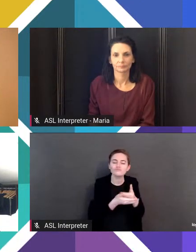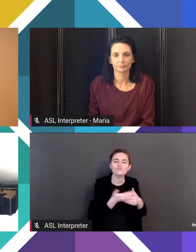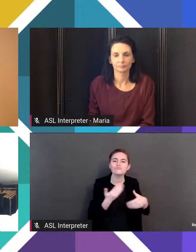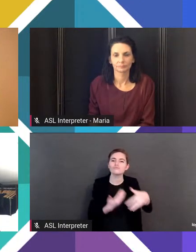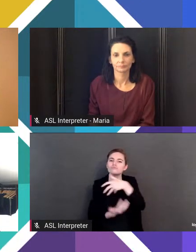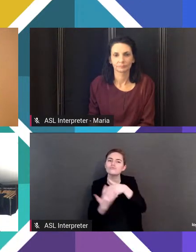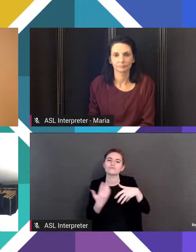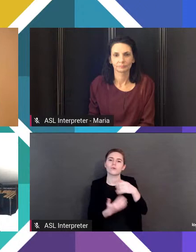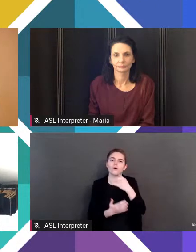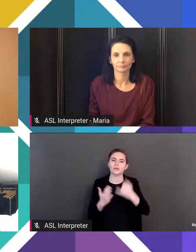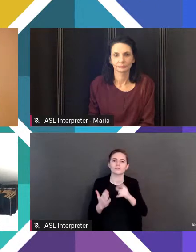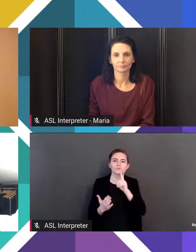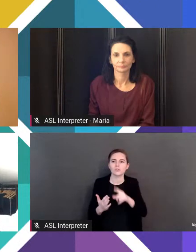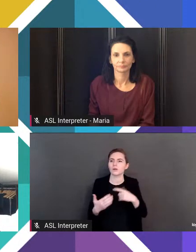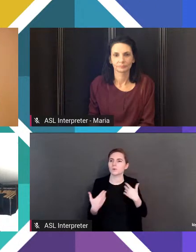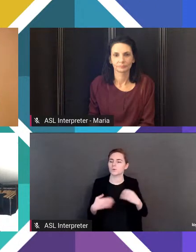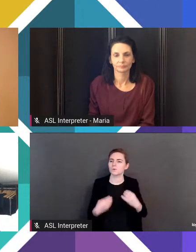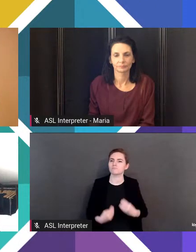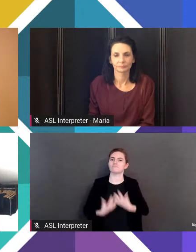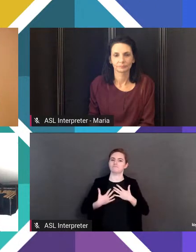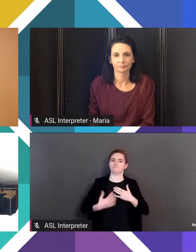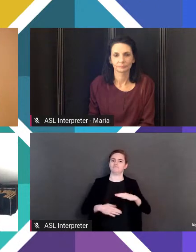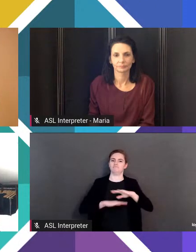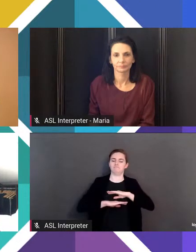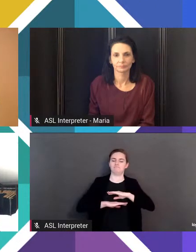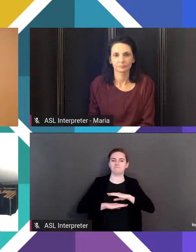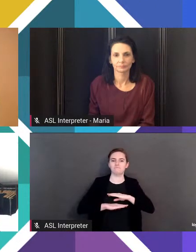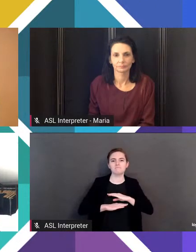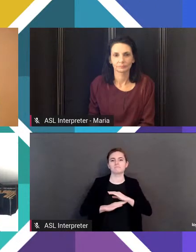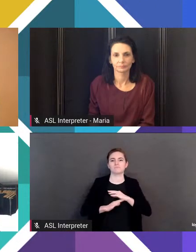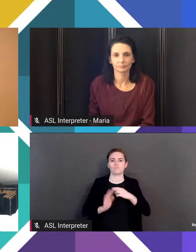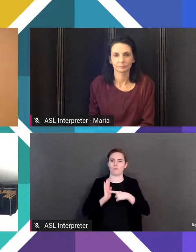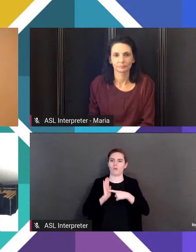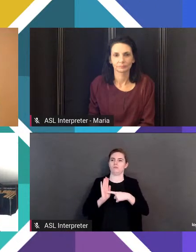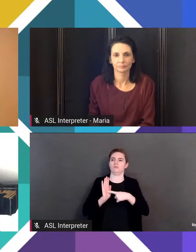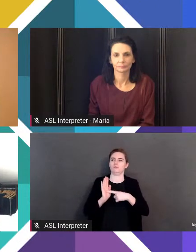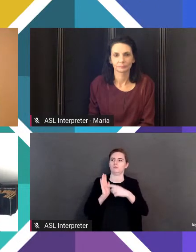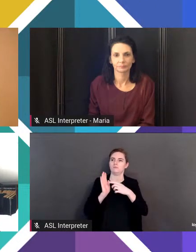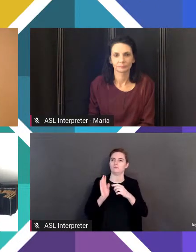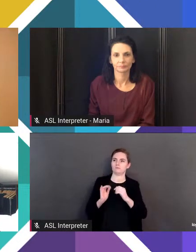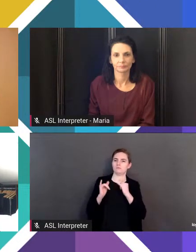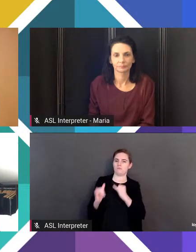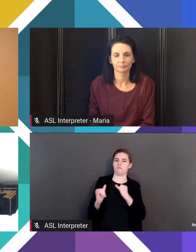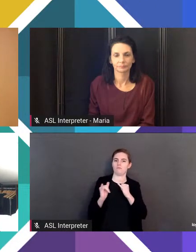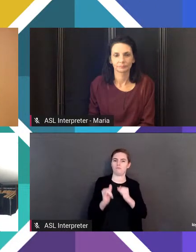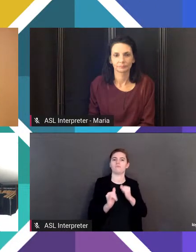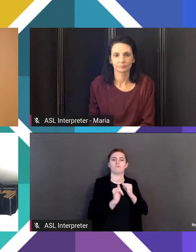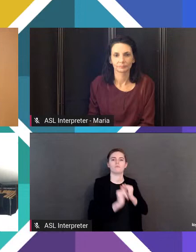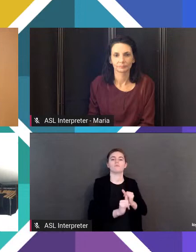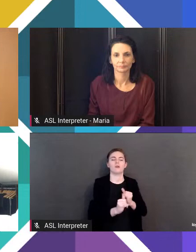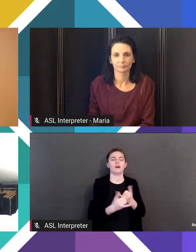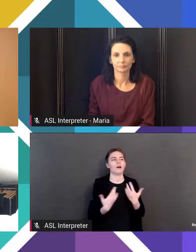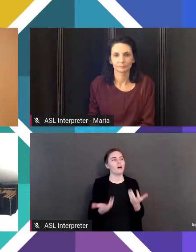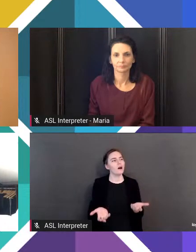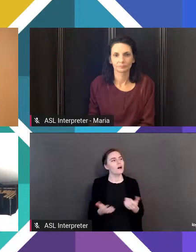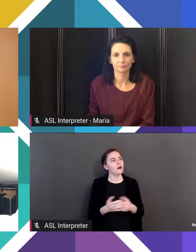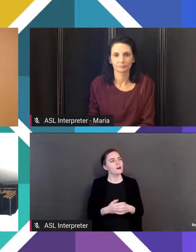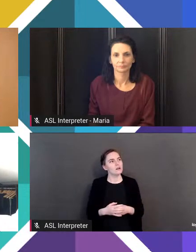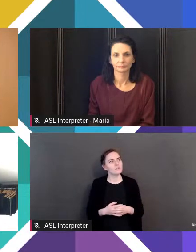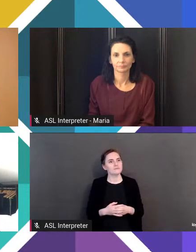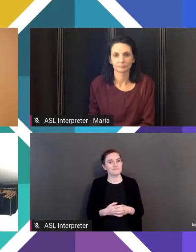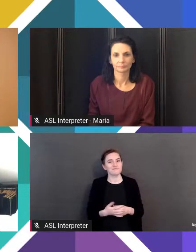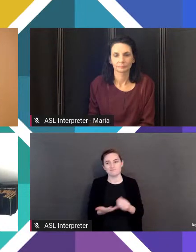I think that like the education I've gotten in like the real world has served me much better than like any